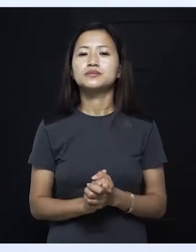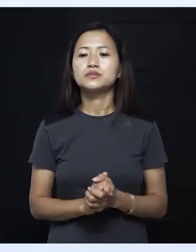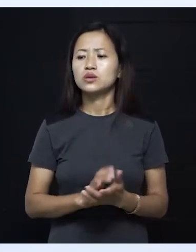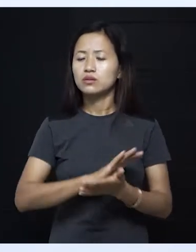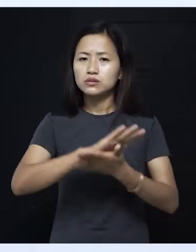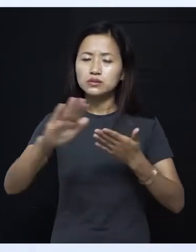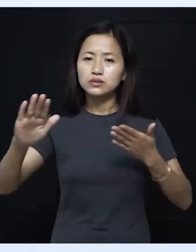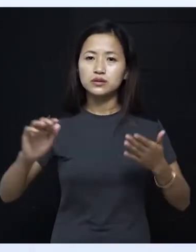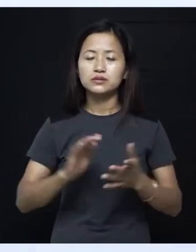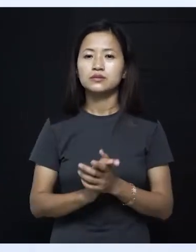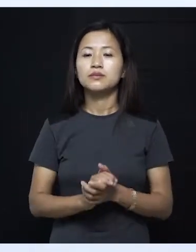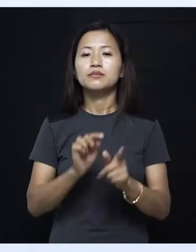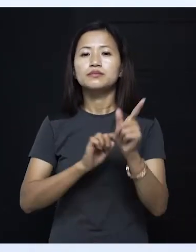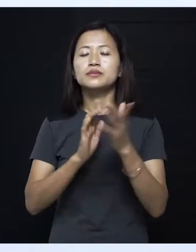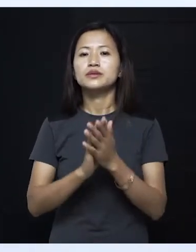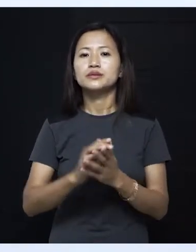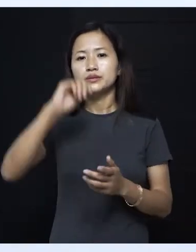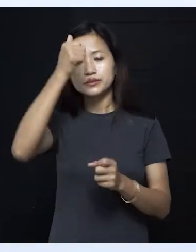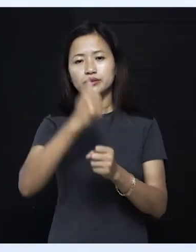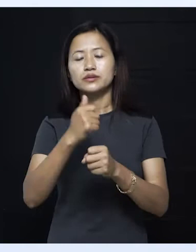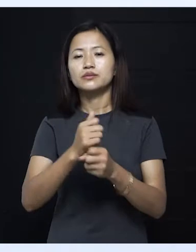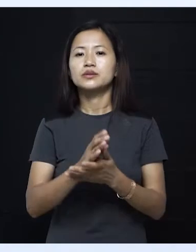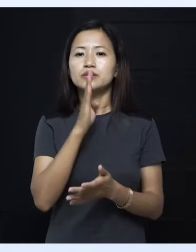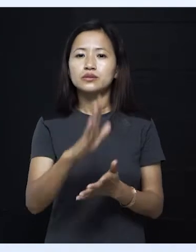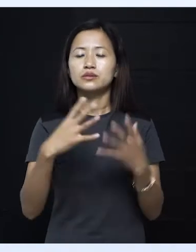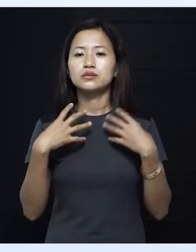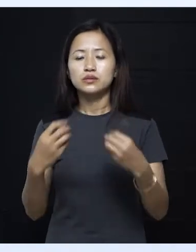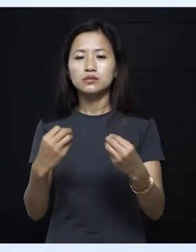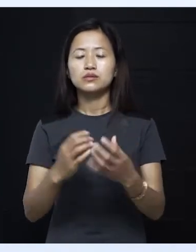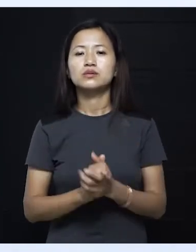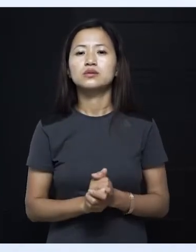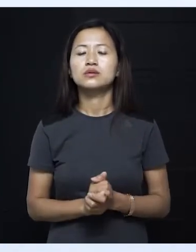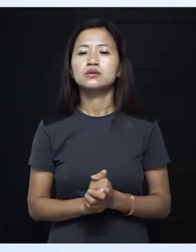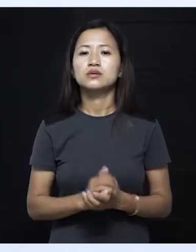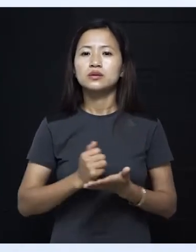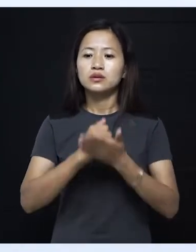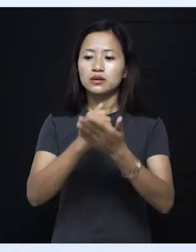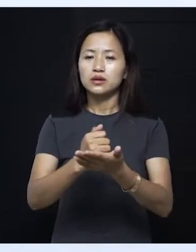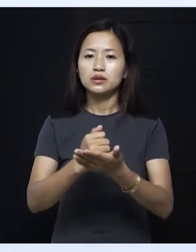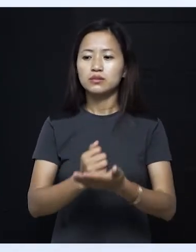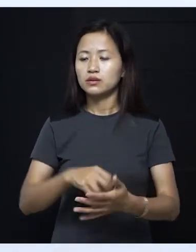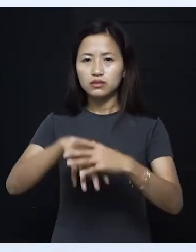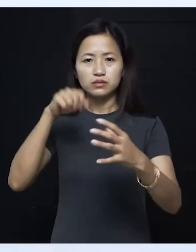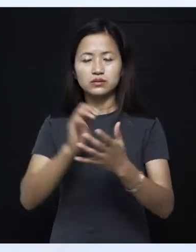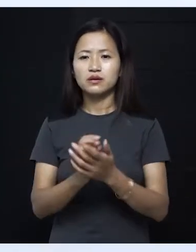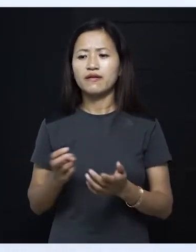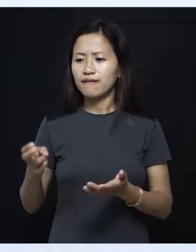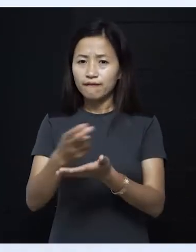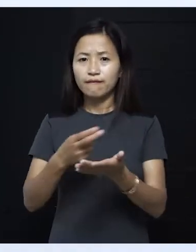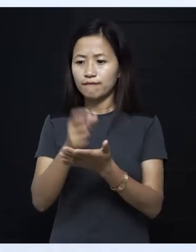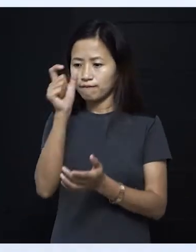were done by the Indian government because they want to help out the farmers, so to say.